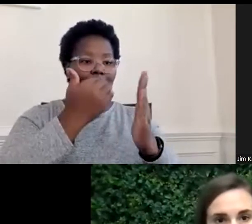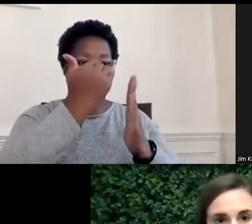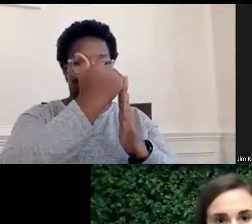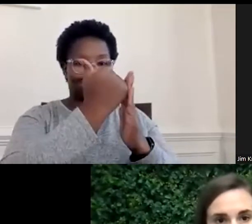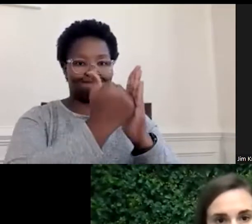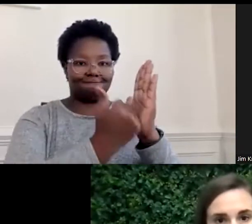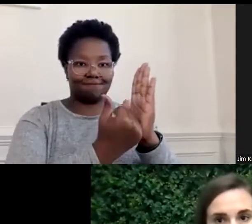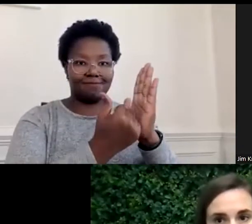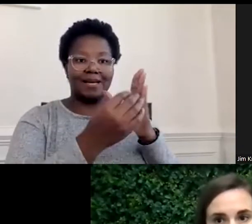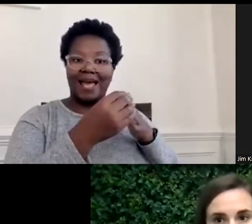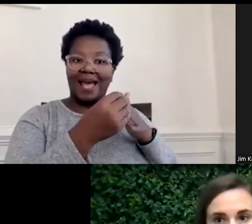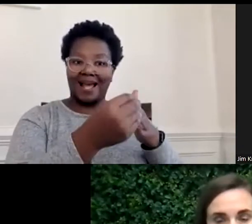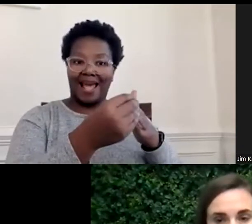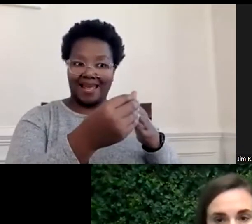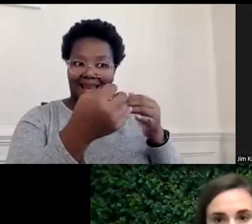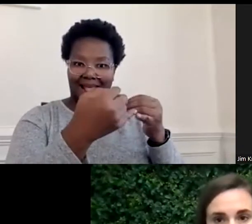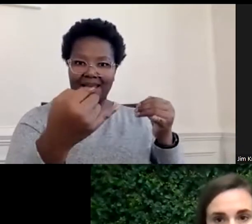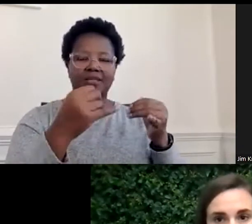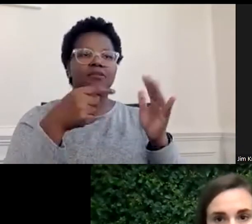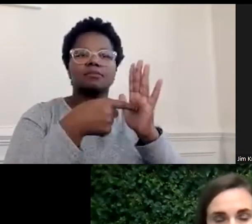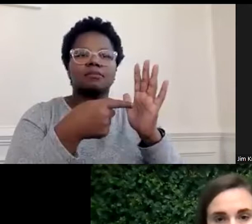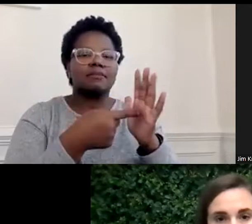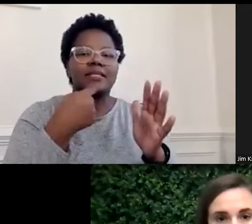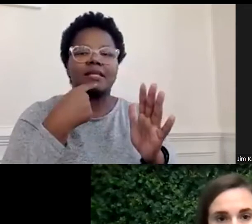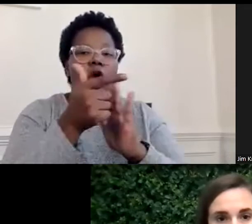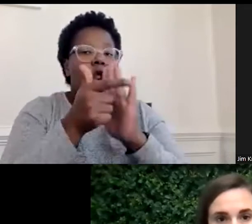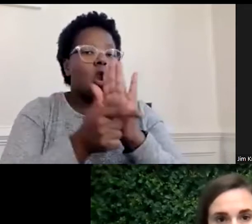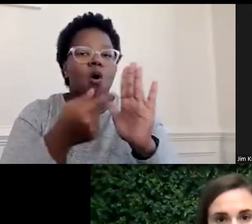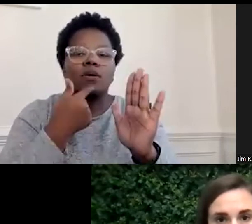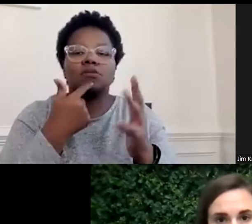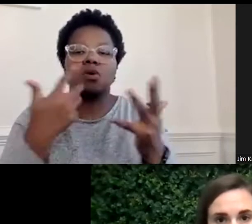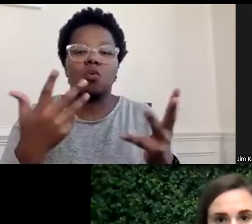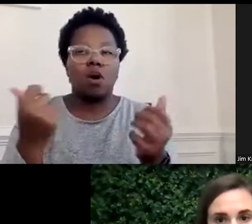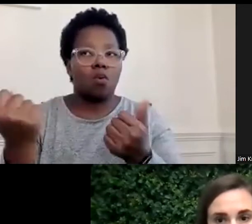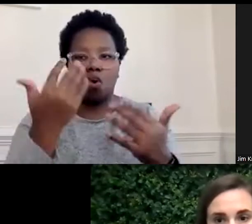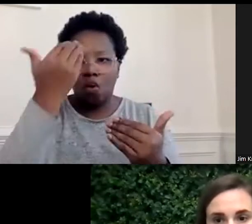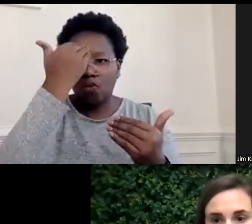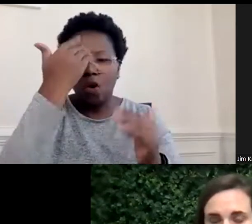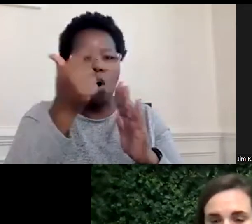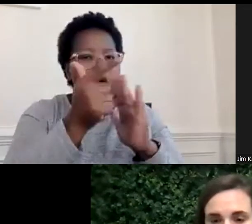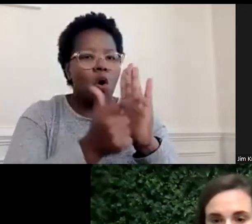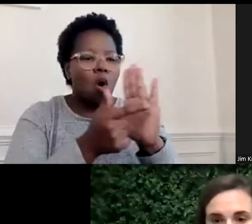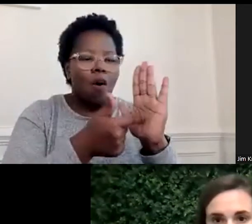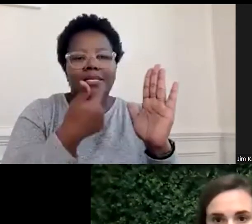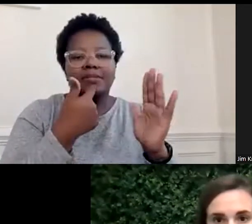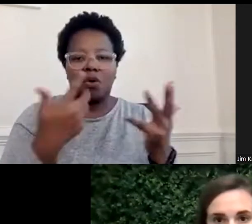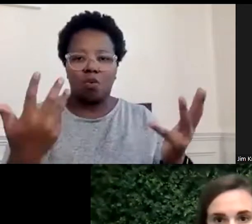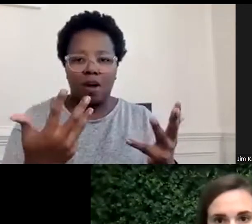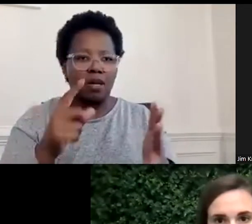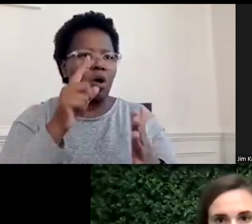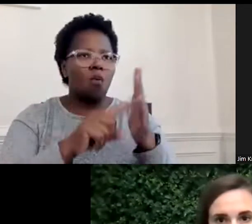says, right? So that everybody, is aware of what the law says about what can be provided,